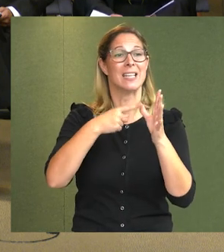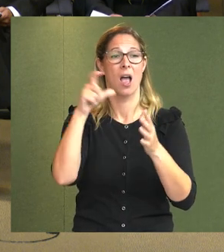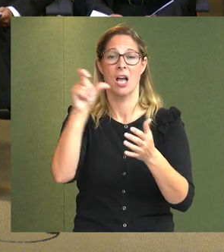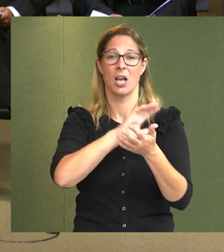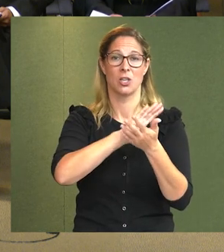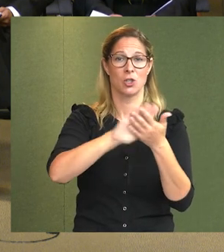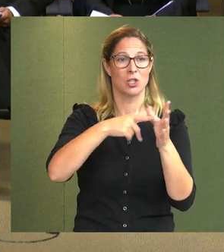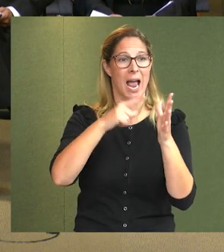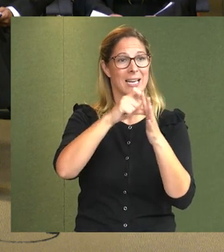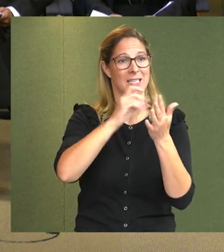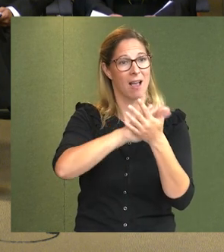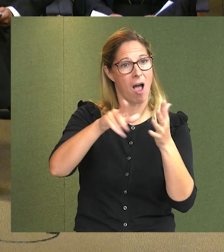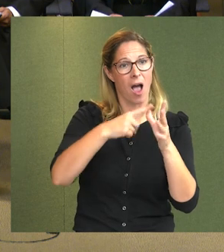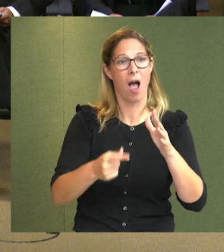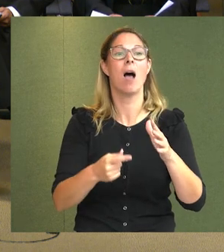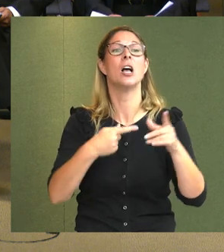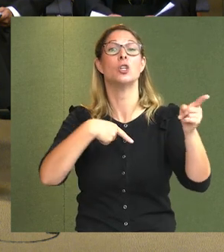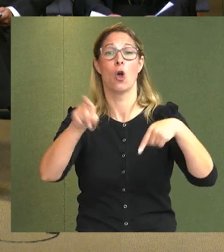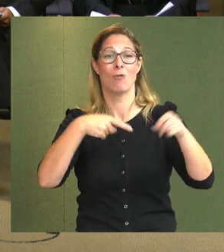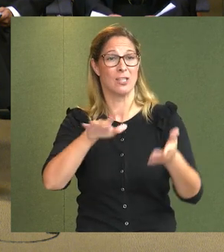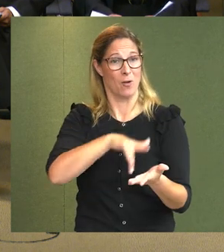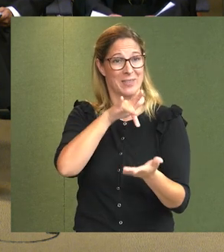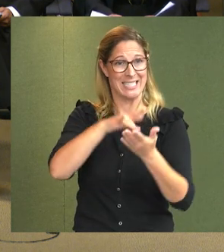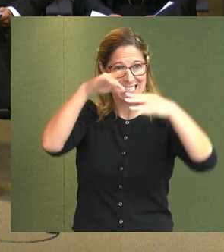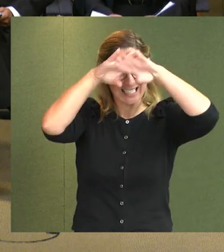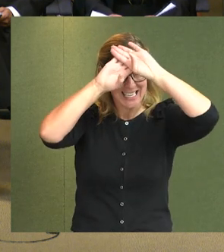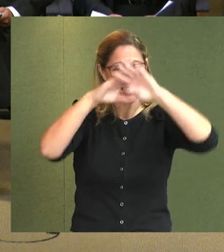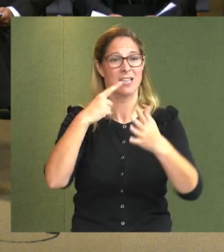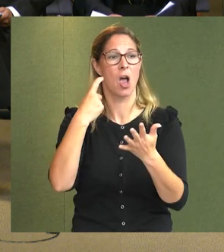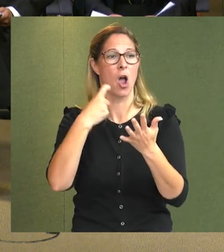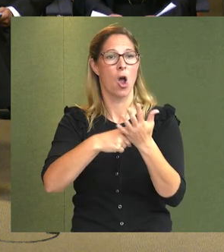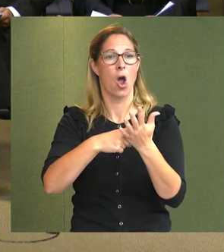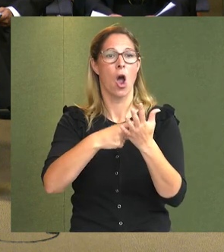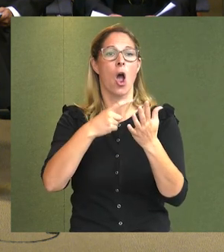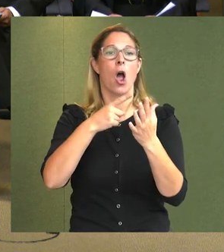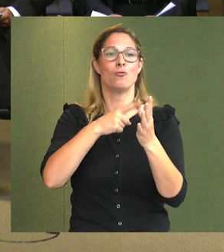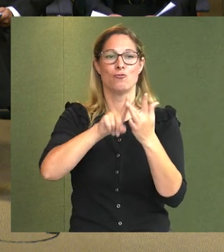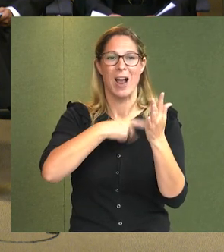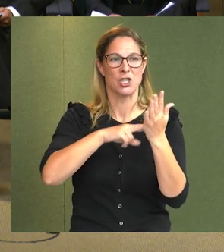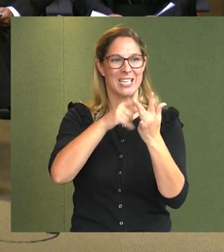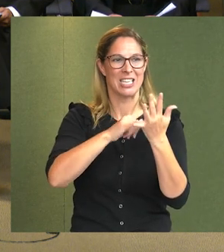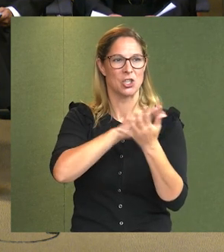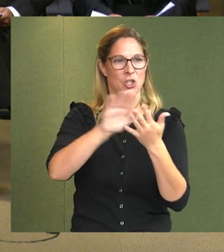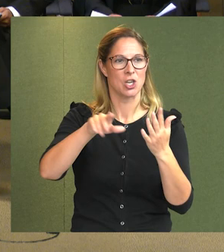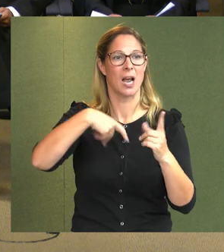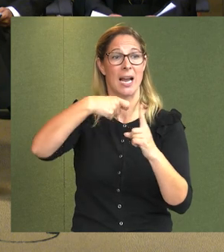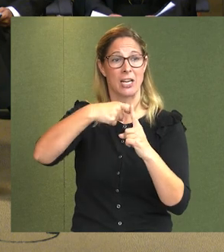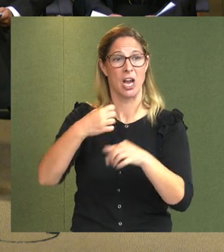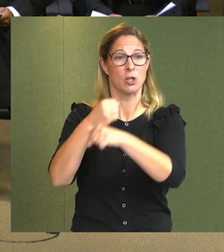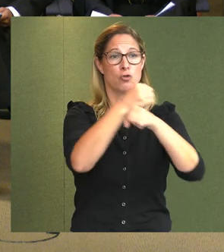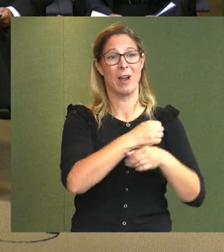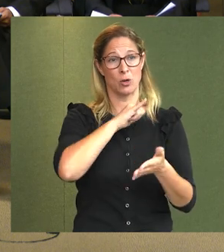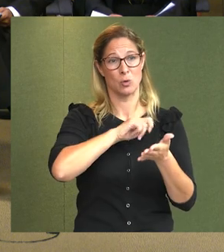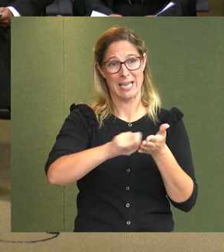General Secretary, Hindu Council UK, and Deborah Hooper, Director of Ceremonies,